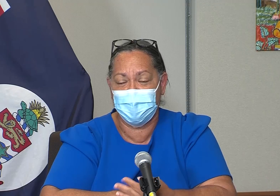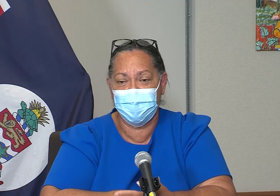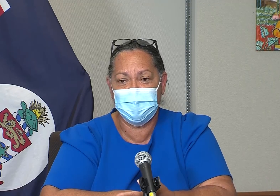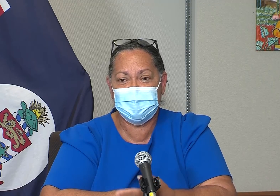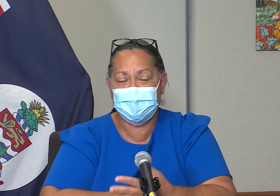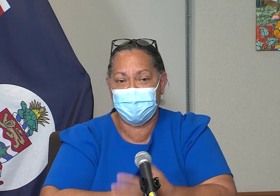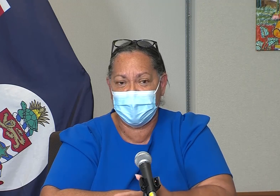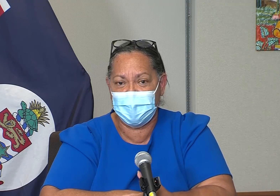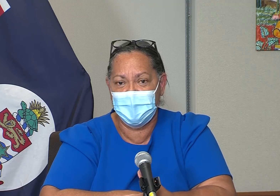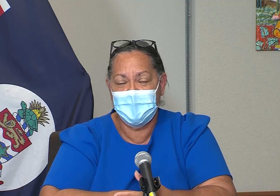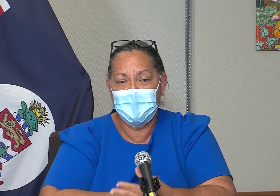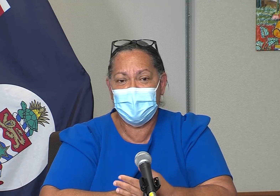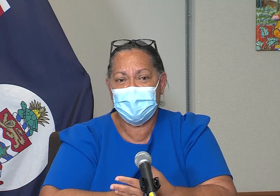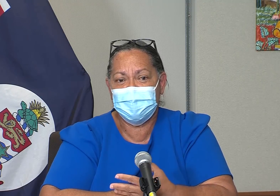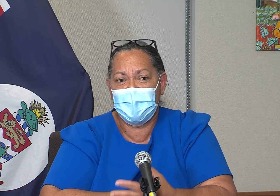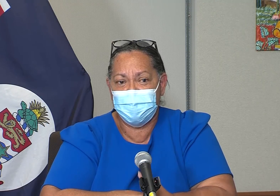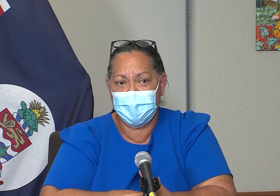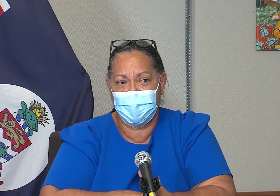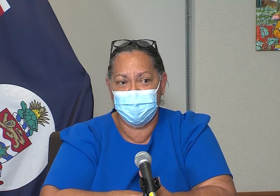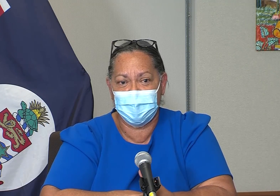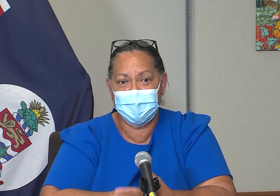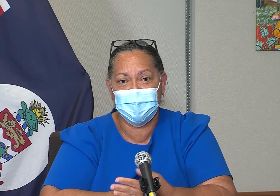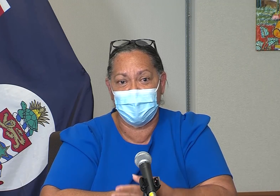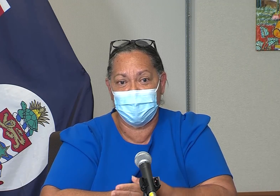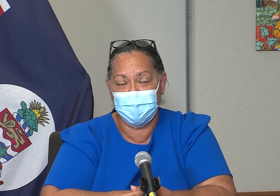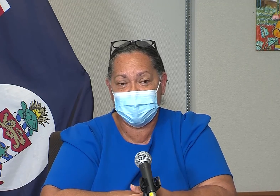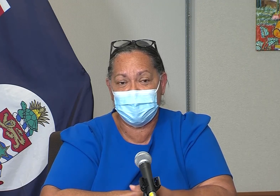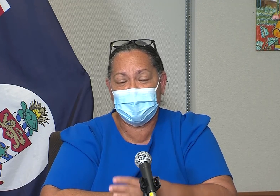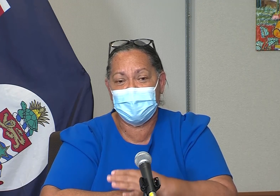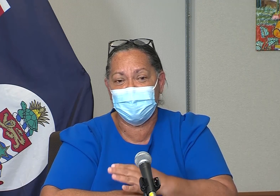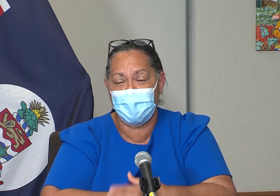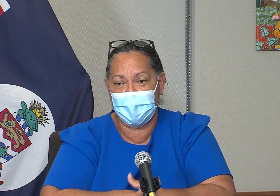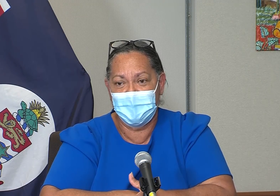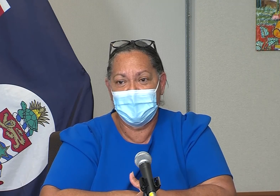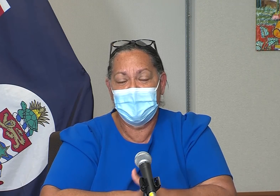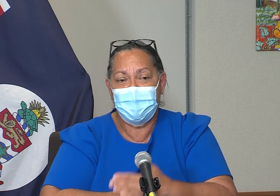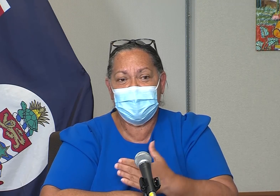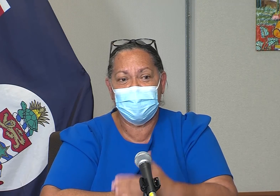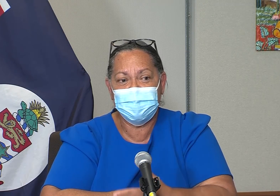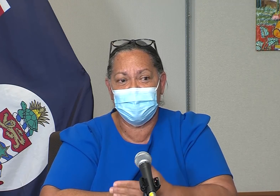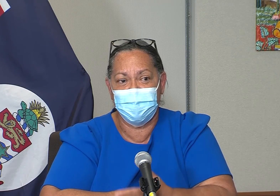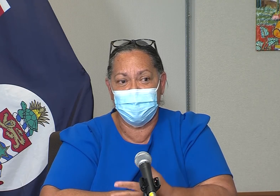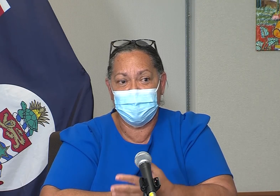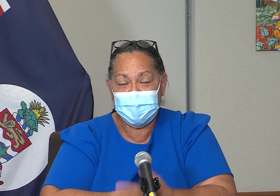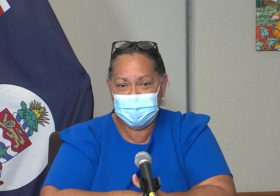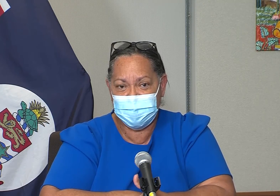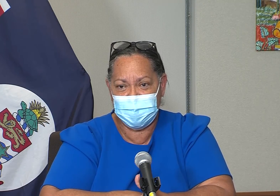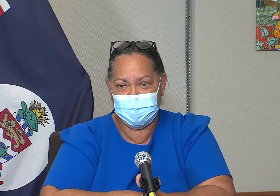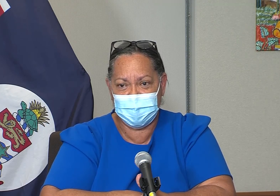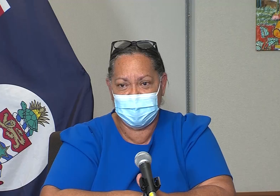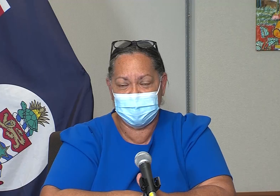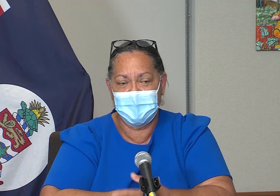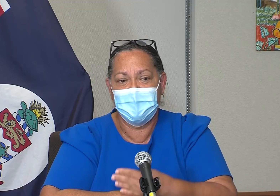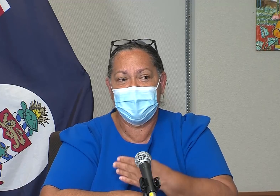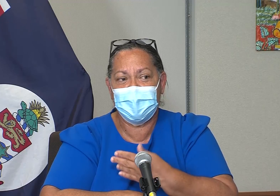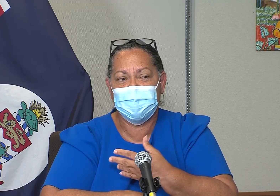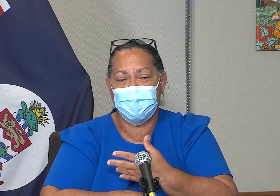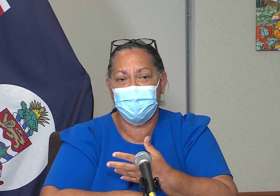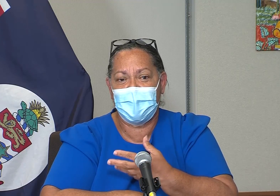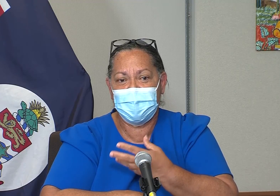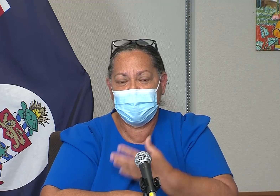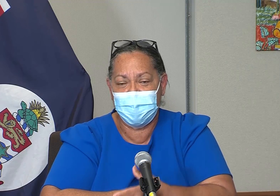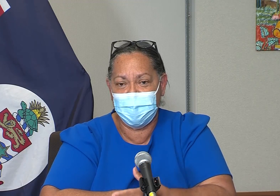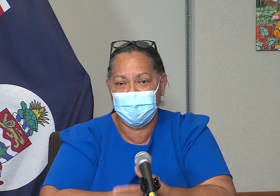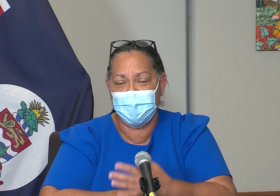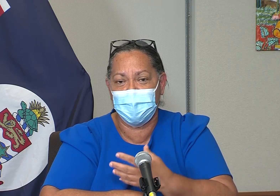though recruiting is difficult, because every country is going through this. But guess what? Because of you listening to the science, because